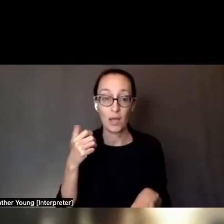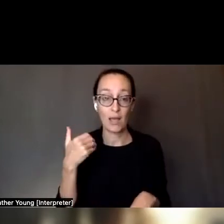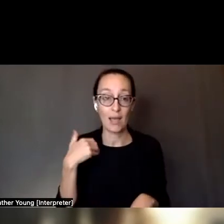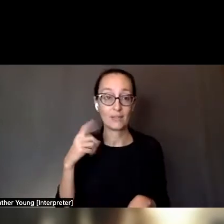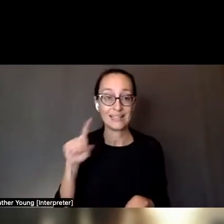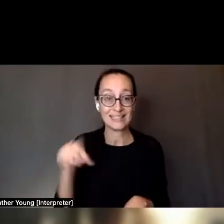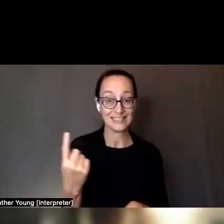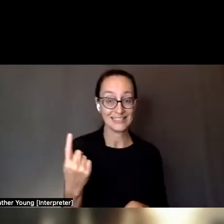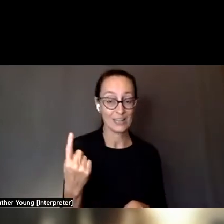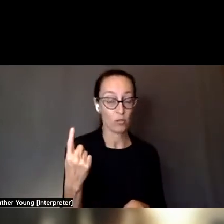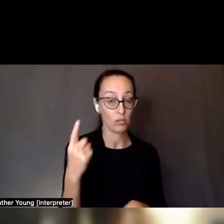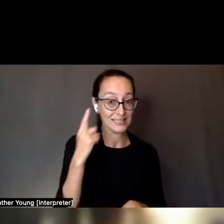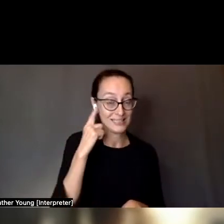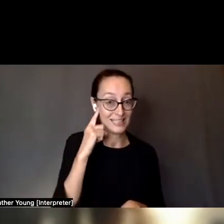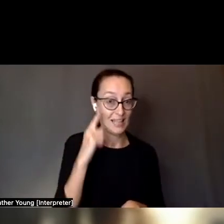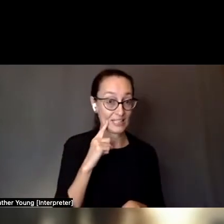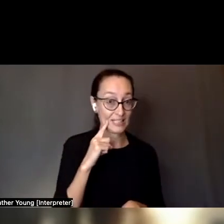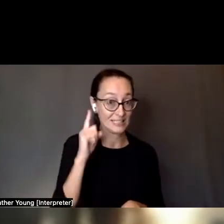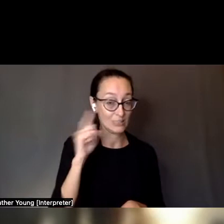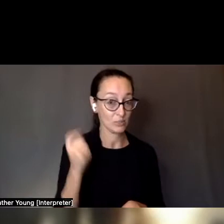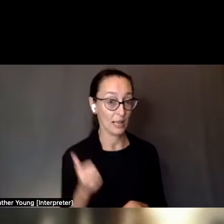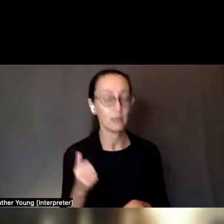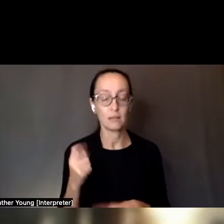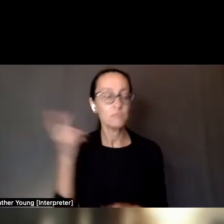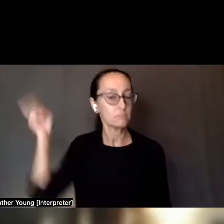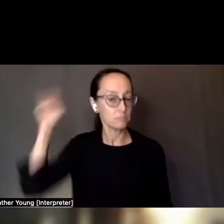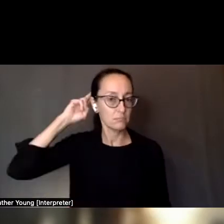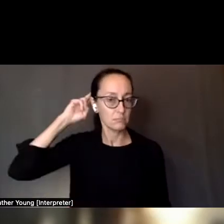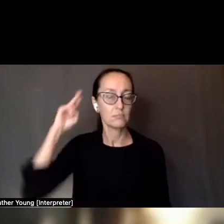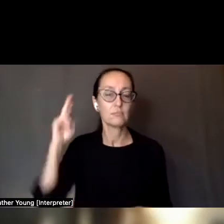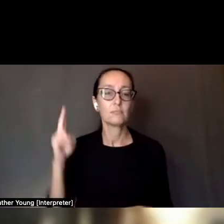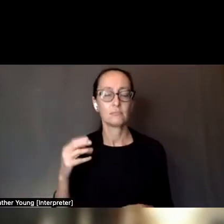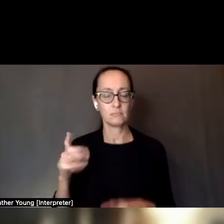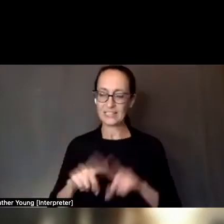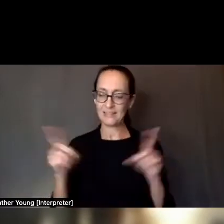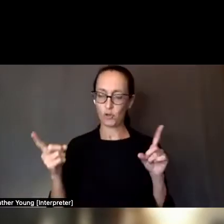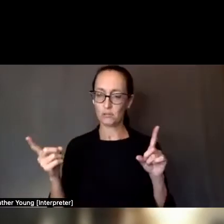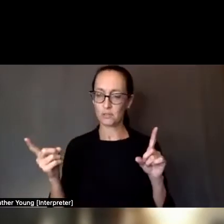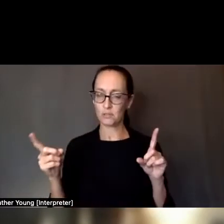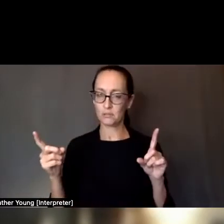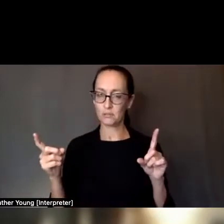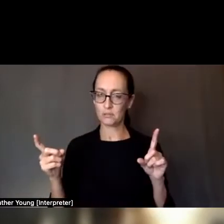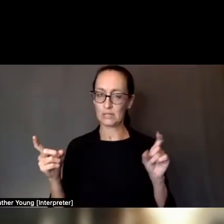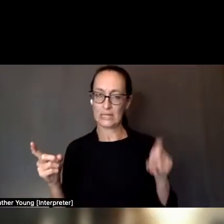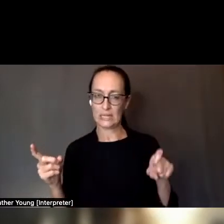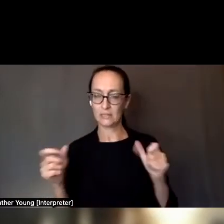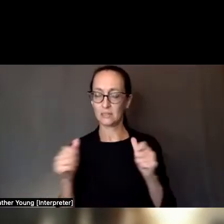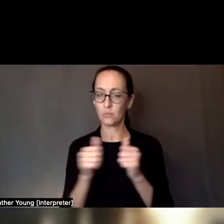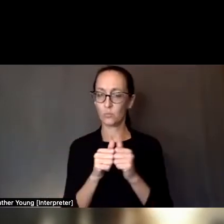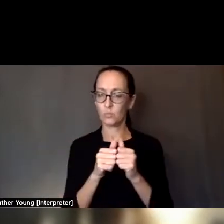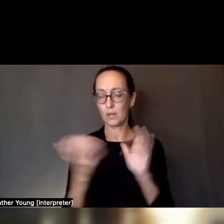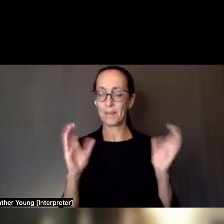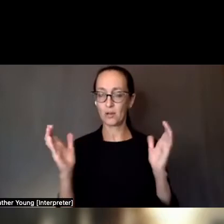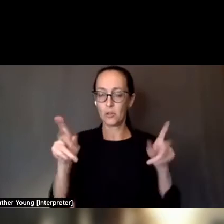receiving cochlear implants, and they have different needs than the typical recipient with bilateral deafness, and they